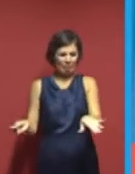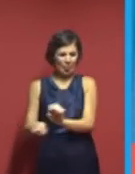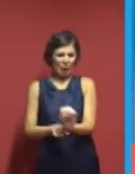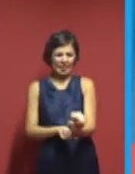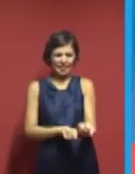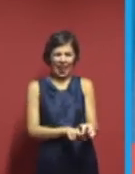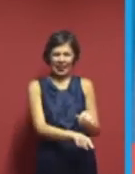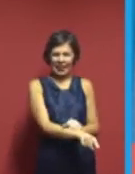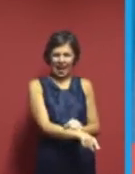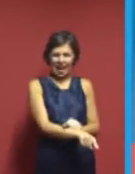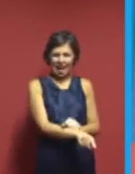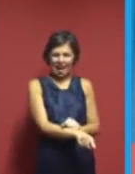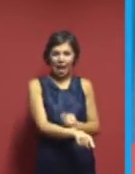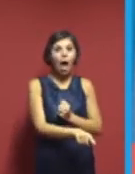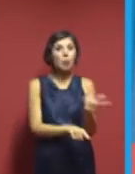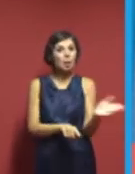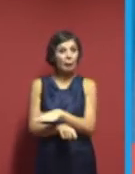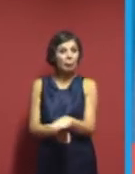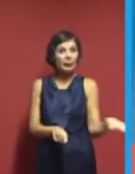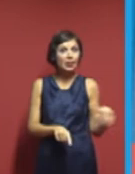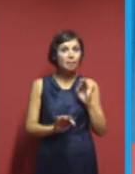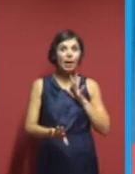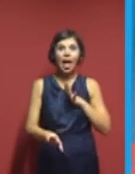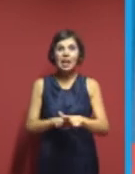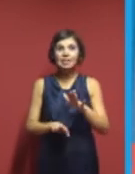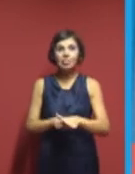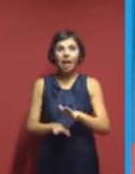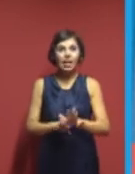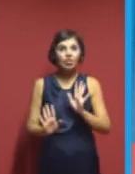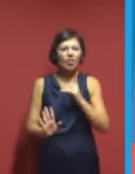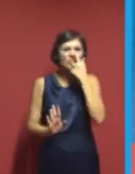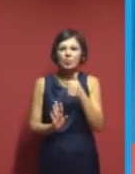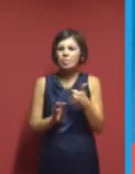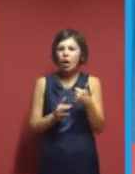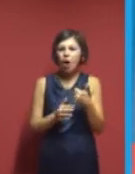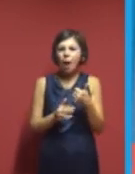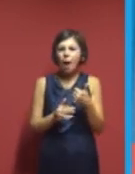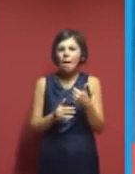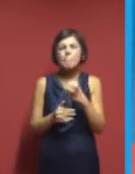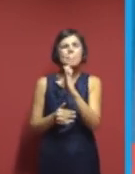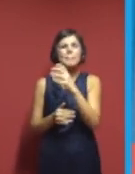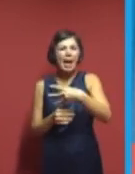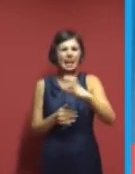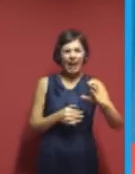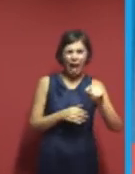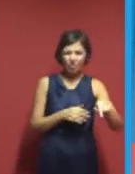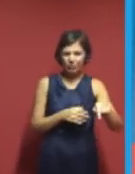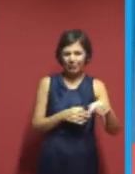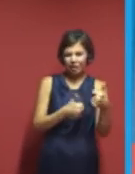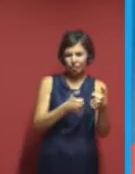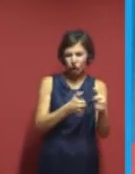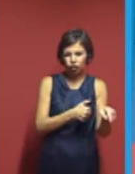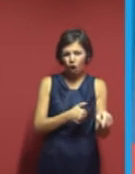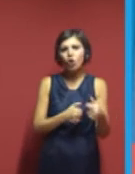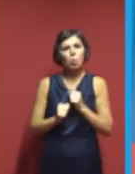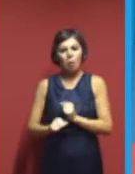kids teaching classes, and we also encourage them to teach each other within classes and share their knowledge with what they've learned. And kids